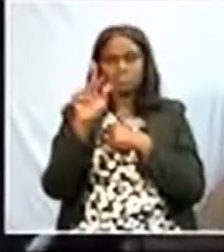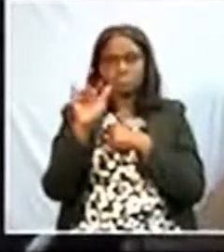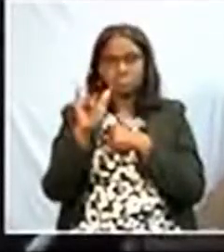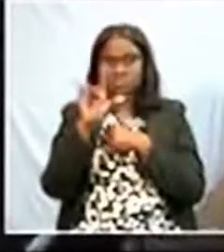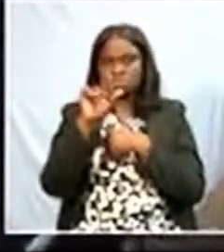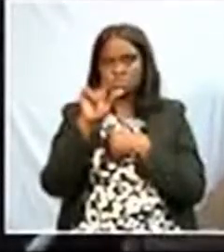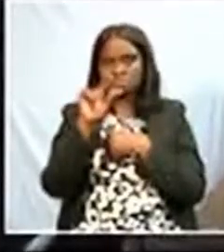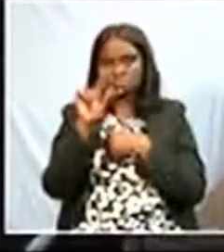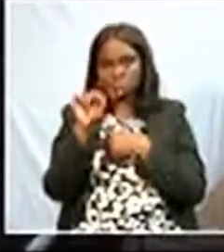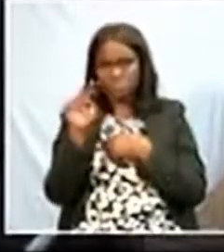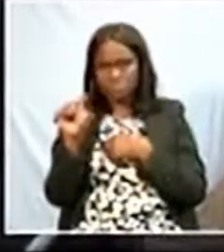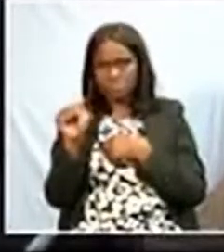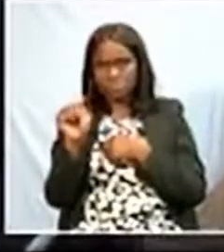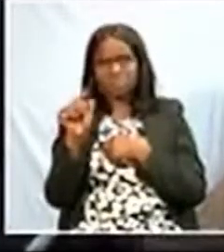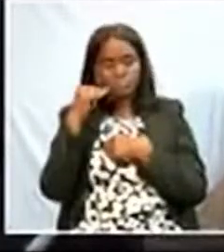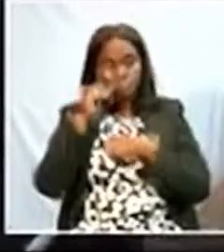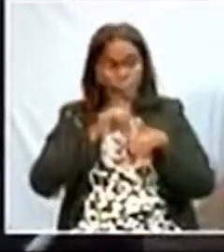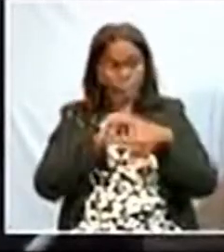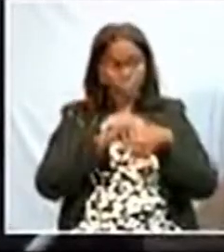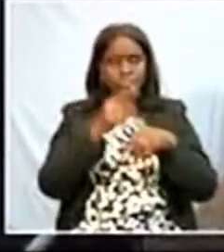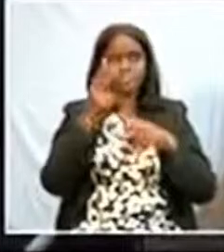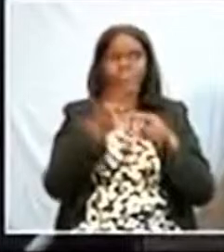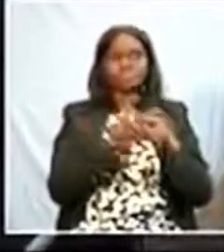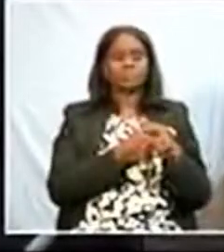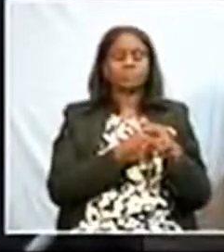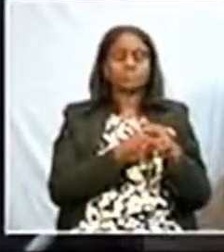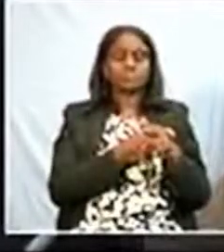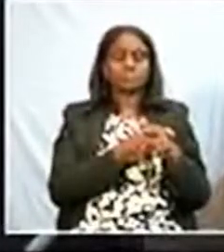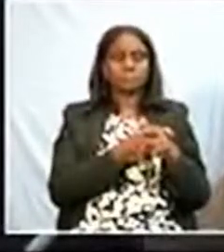2022 for a period of 2 months,